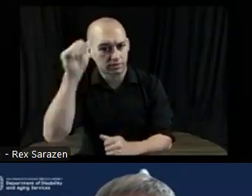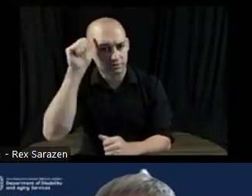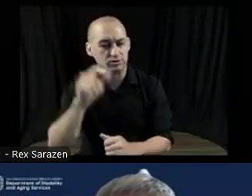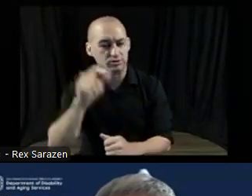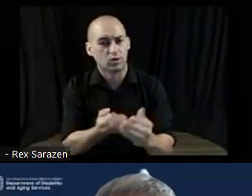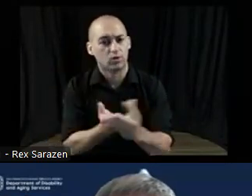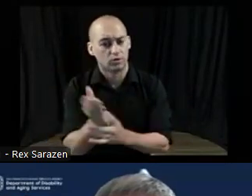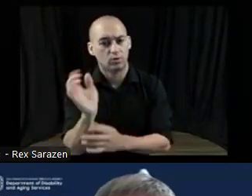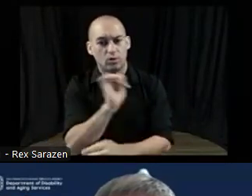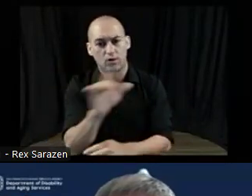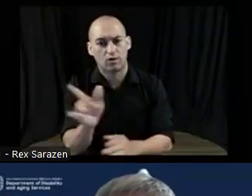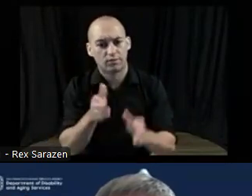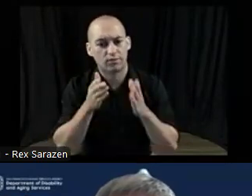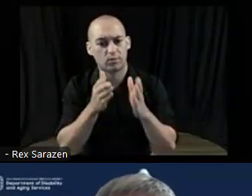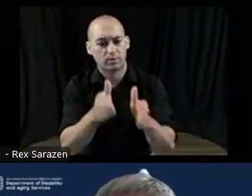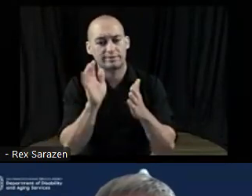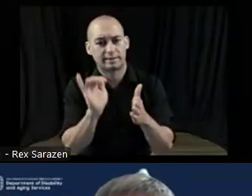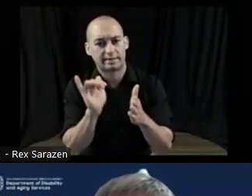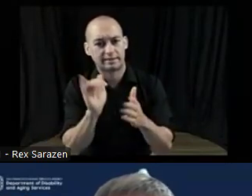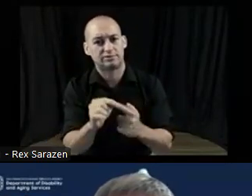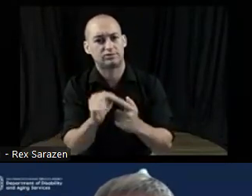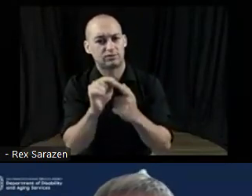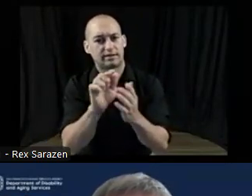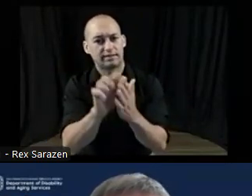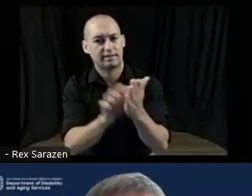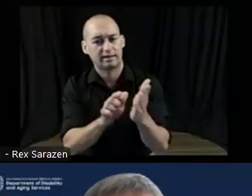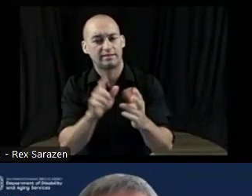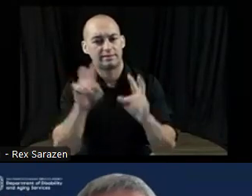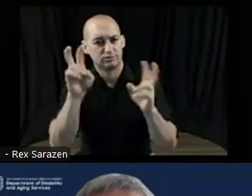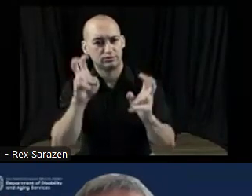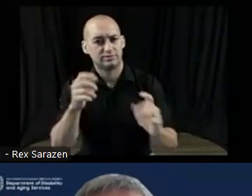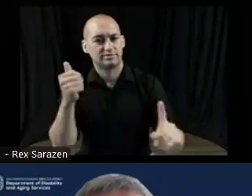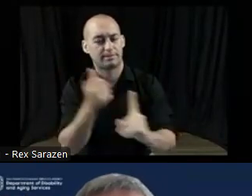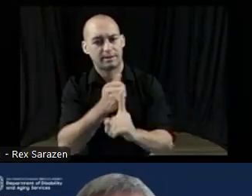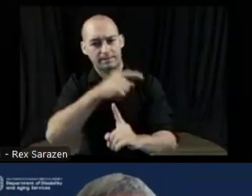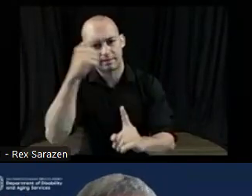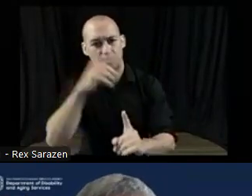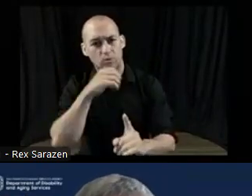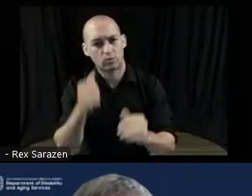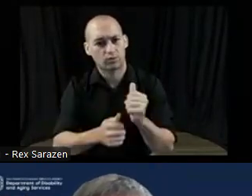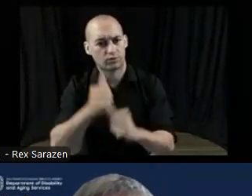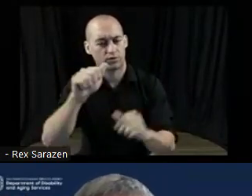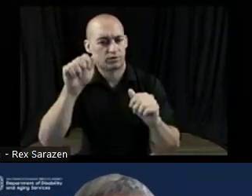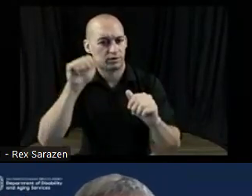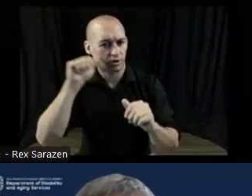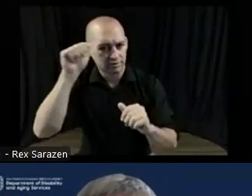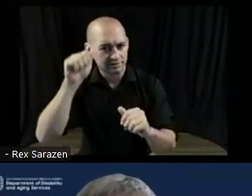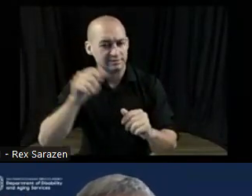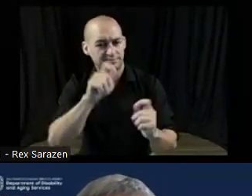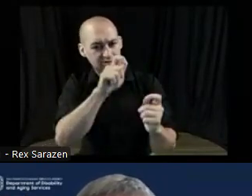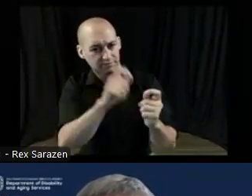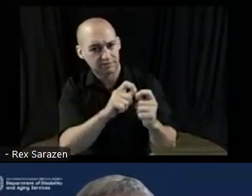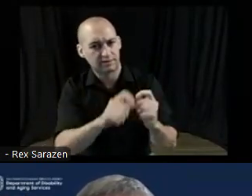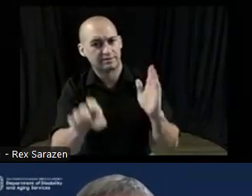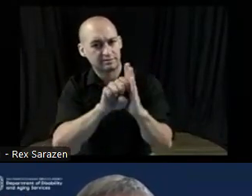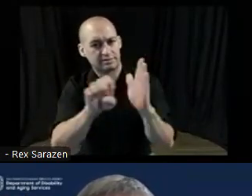that certain legal issues impacts Black older adults in particular. So, for example,